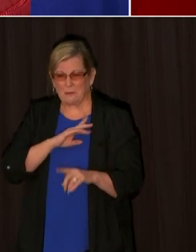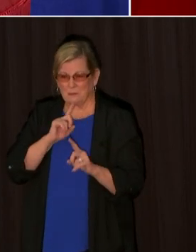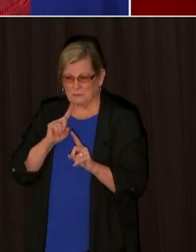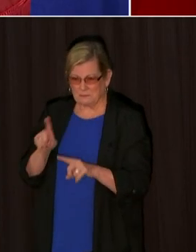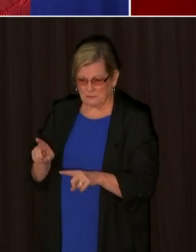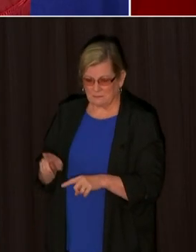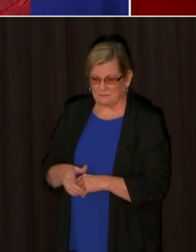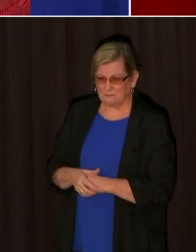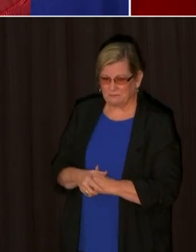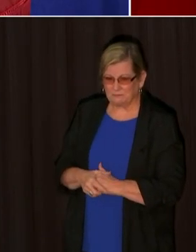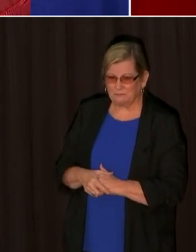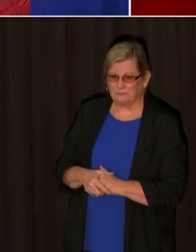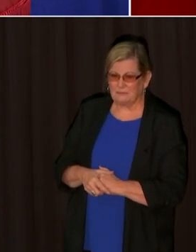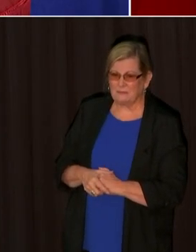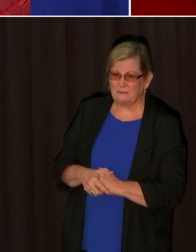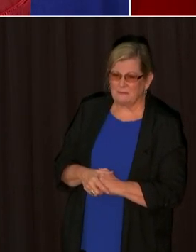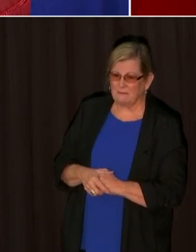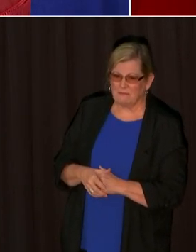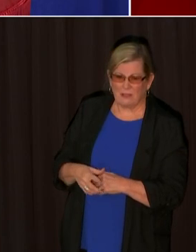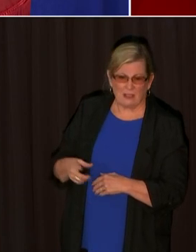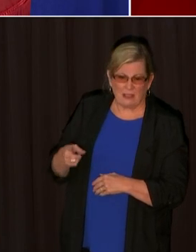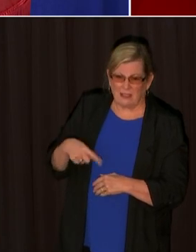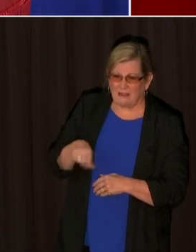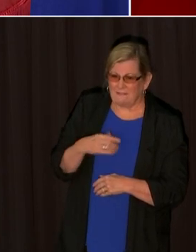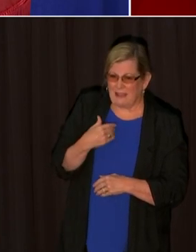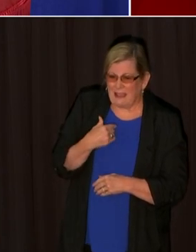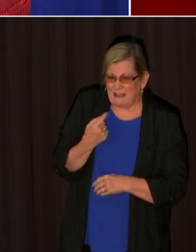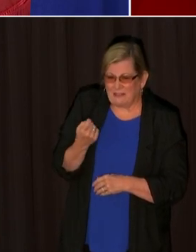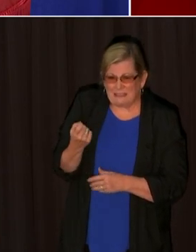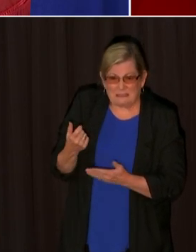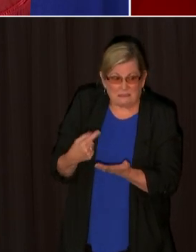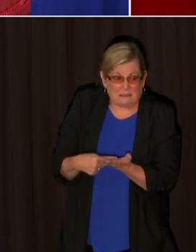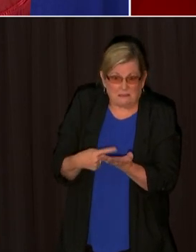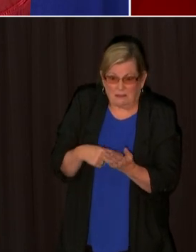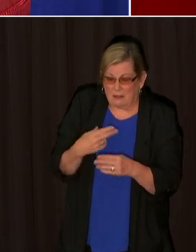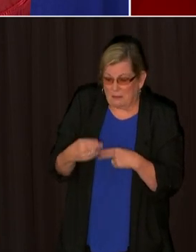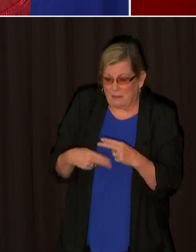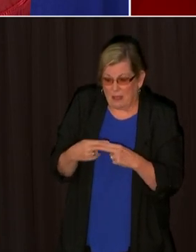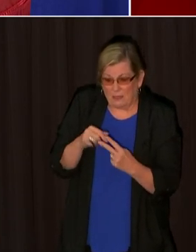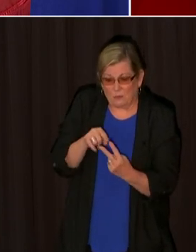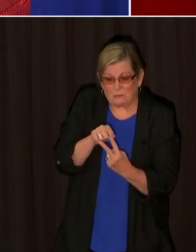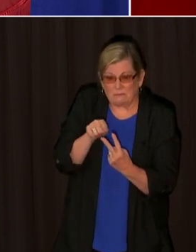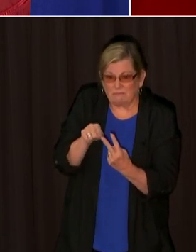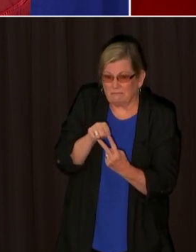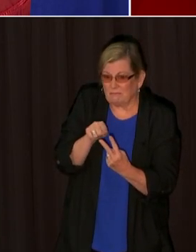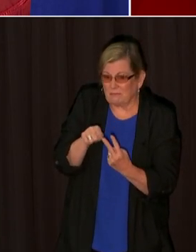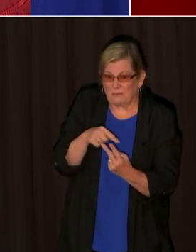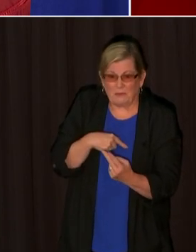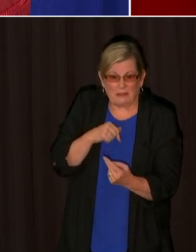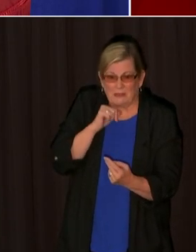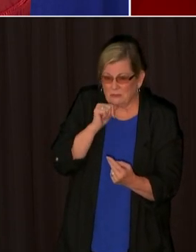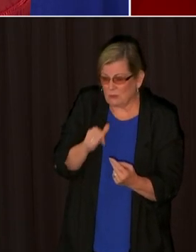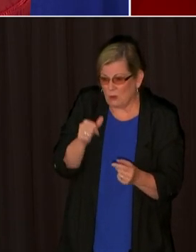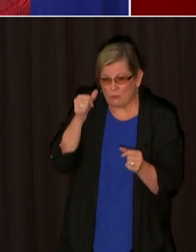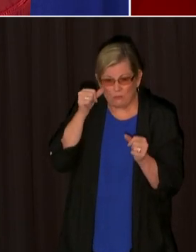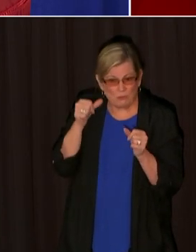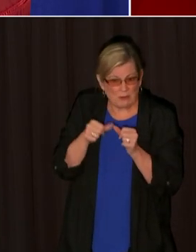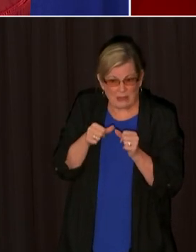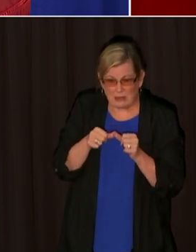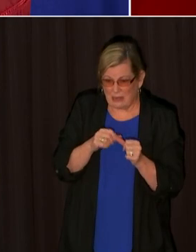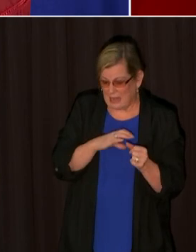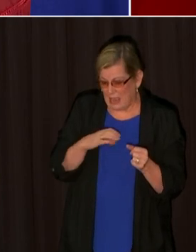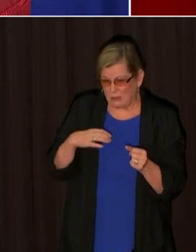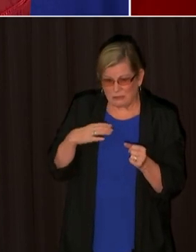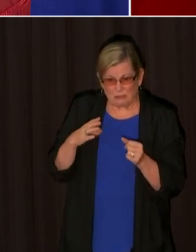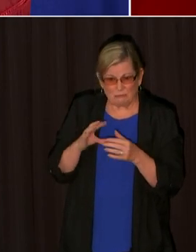little discussion about either. I don't recall it coming up in the committee discussions.